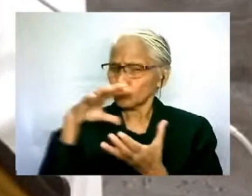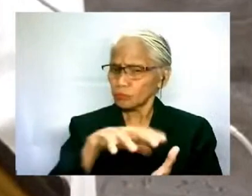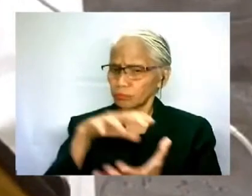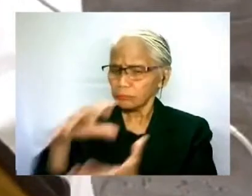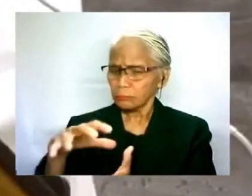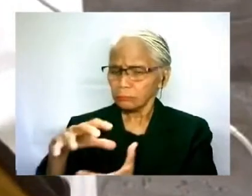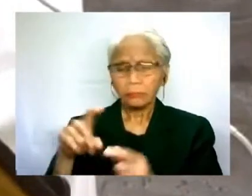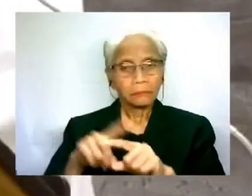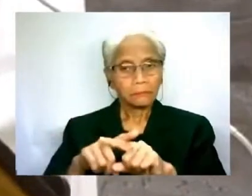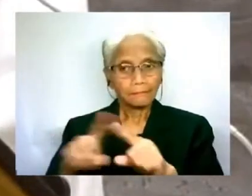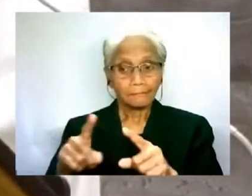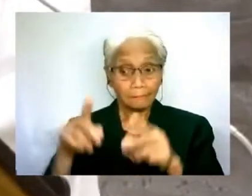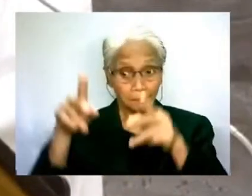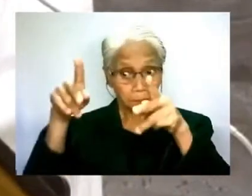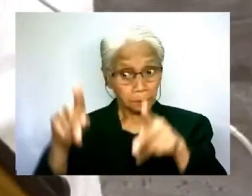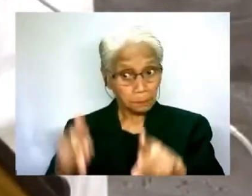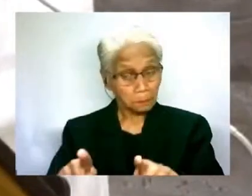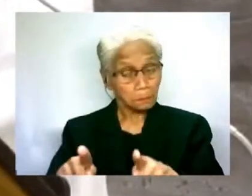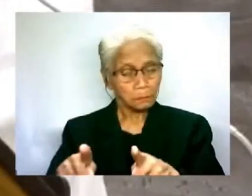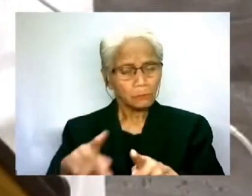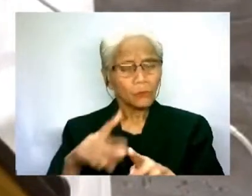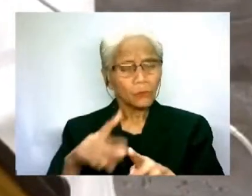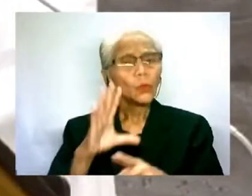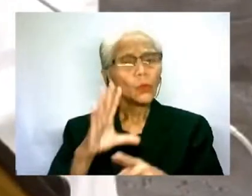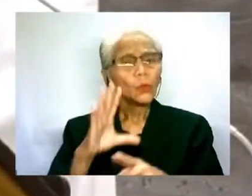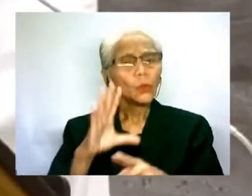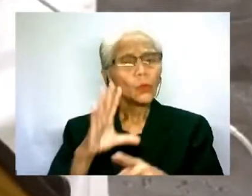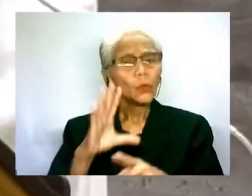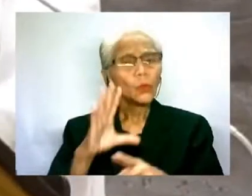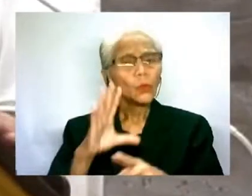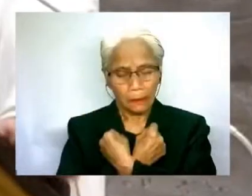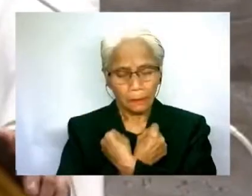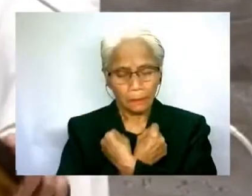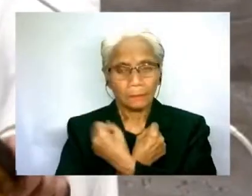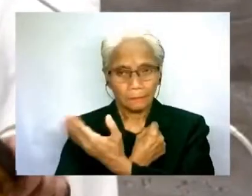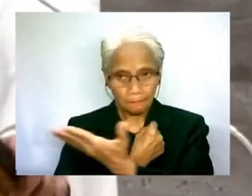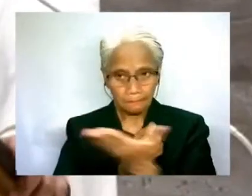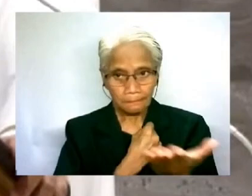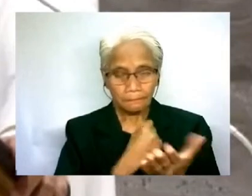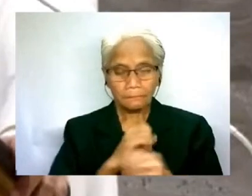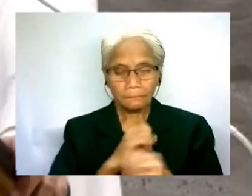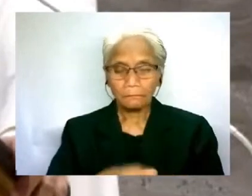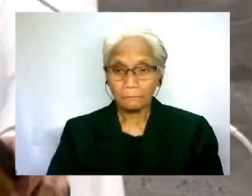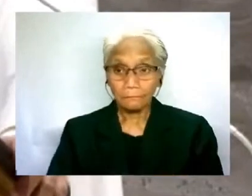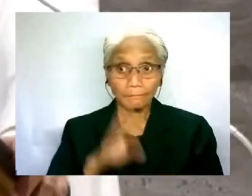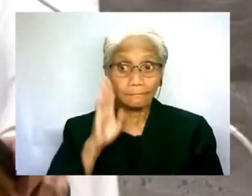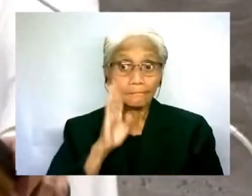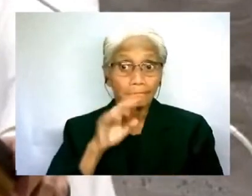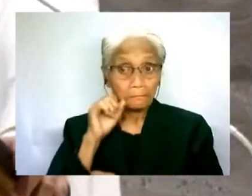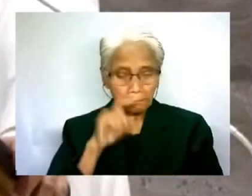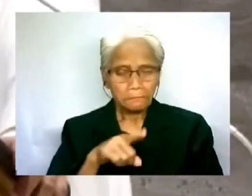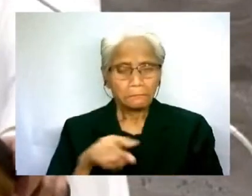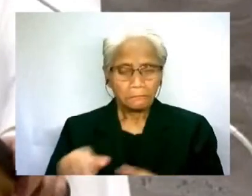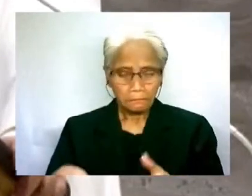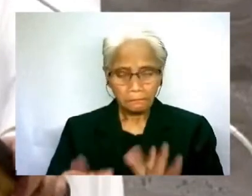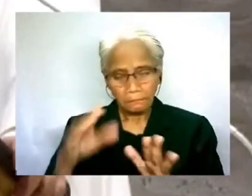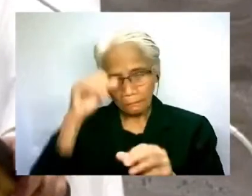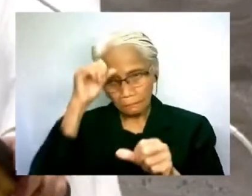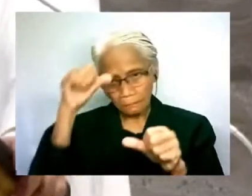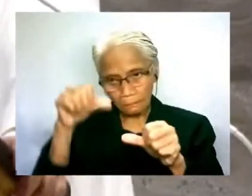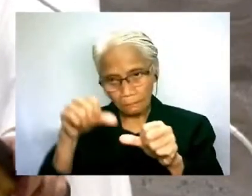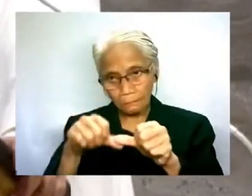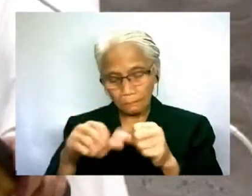person who loves you. My dear brothers and sisters, let us remember today that